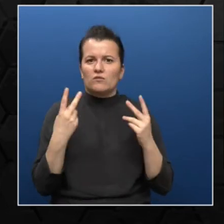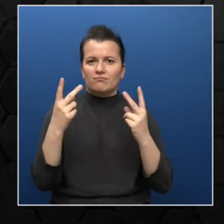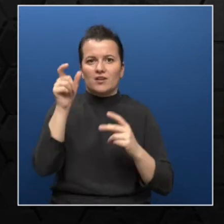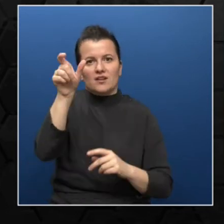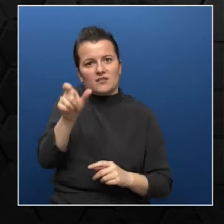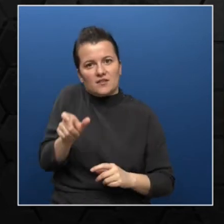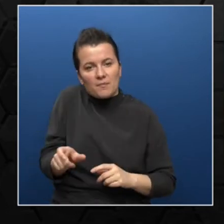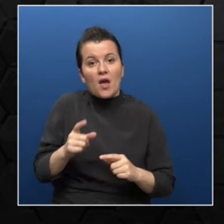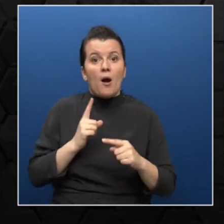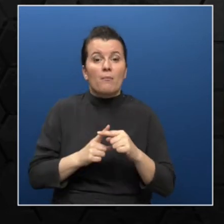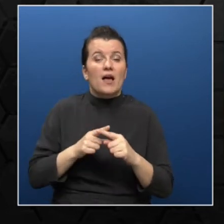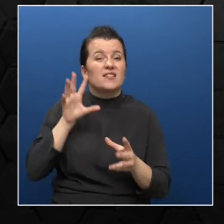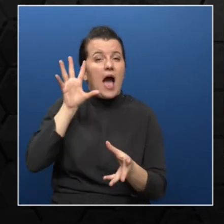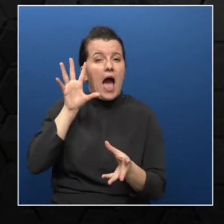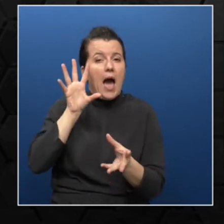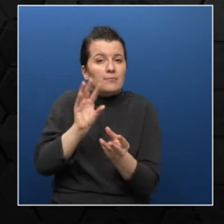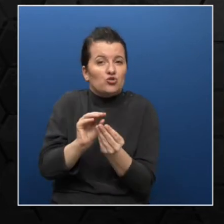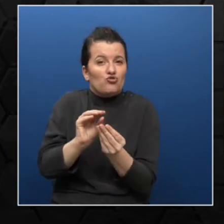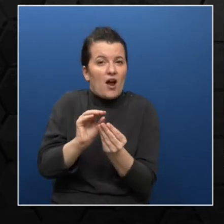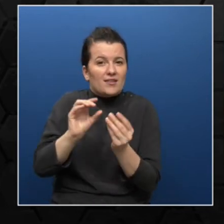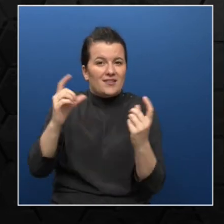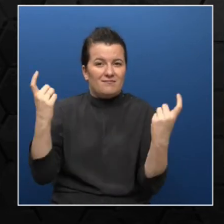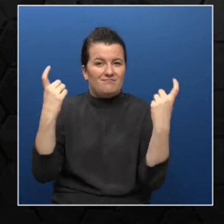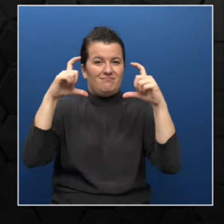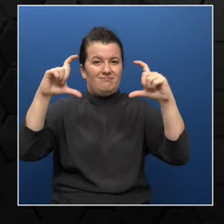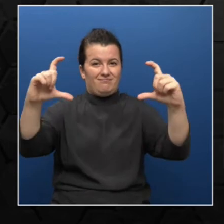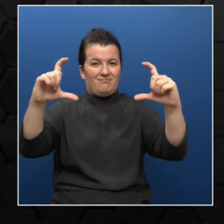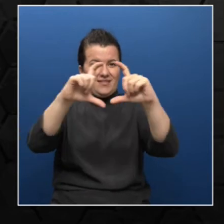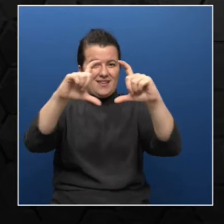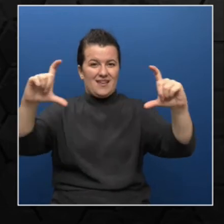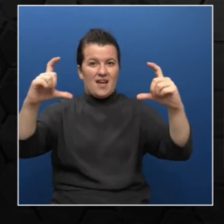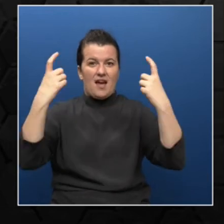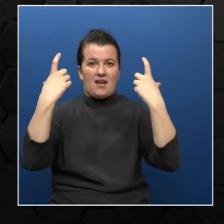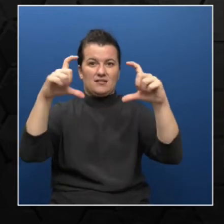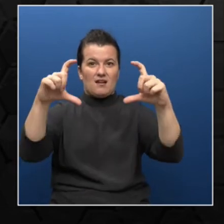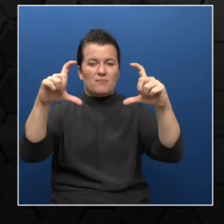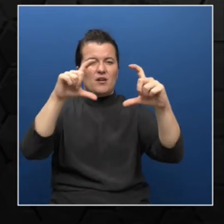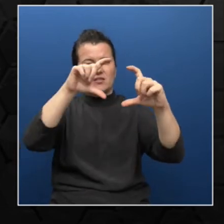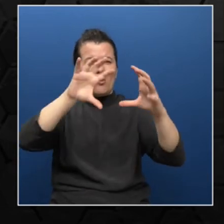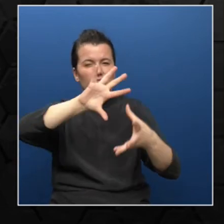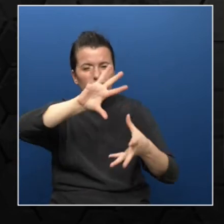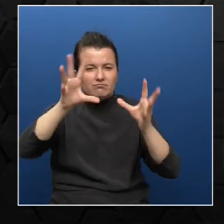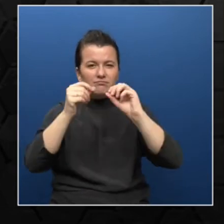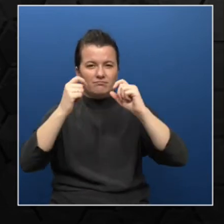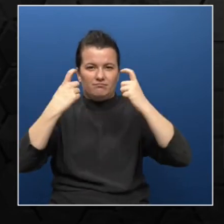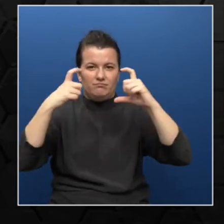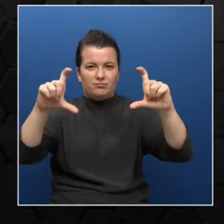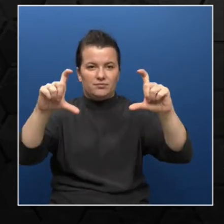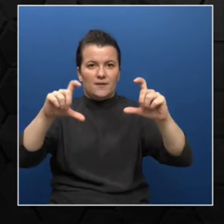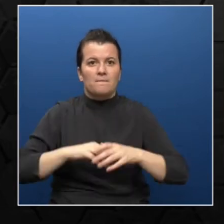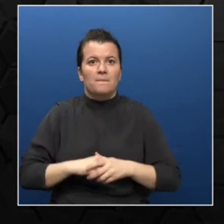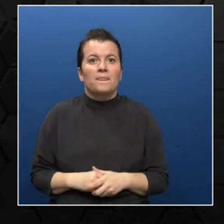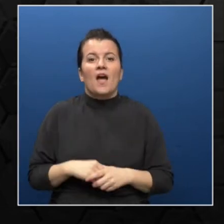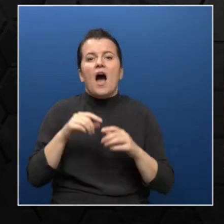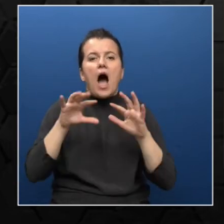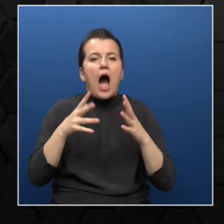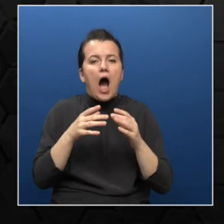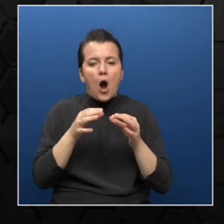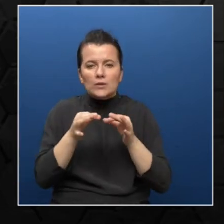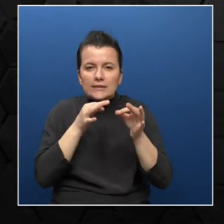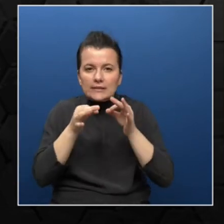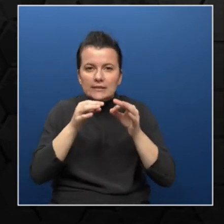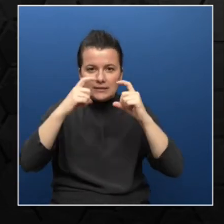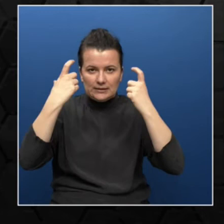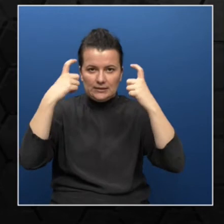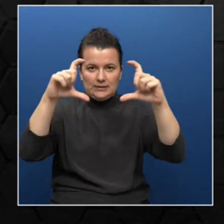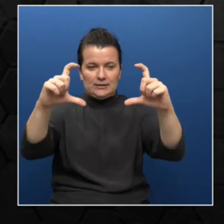thing. Usually I've seen people, when they start with, they read full paper and then they realize that they didn't get a lot of things out of the paper.